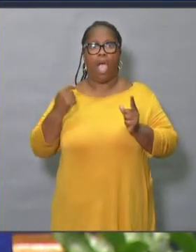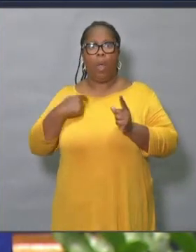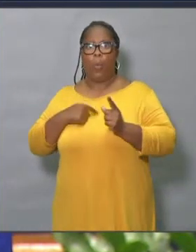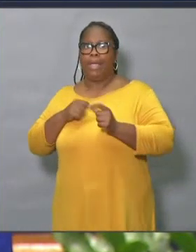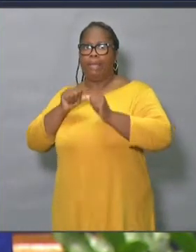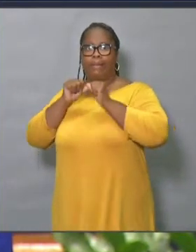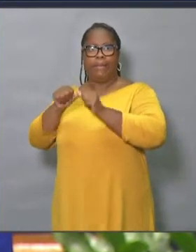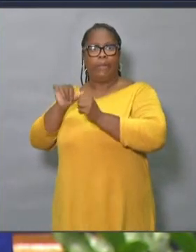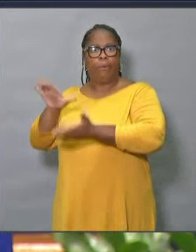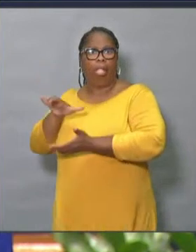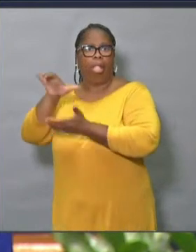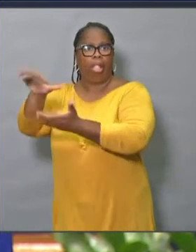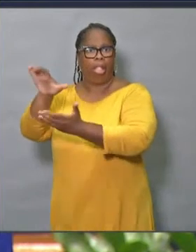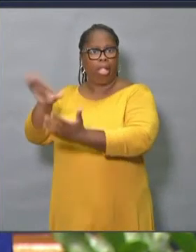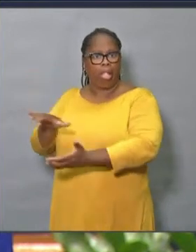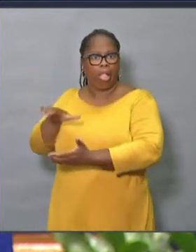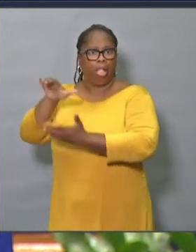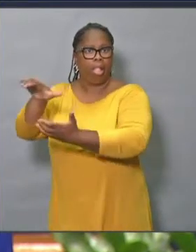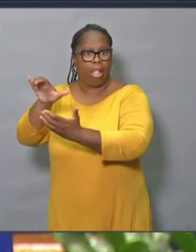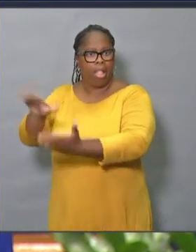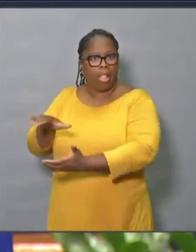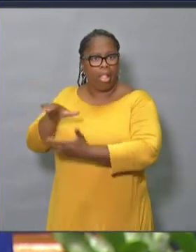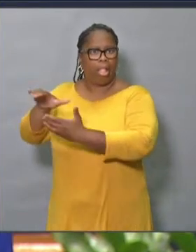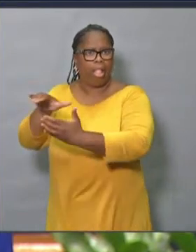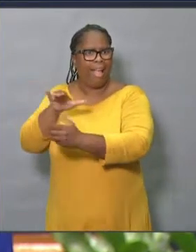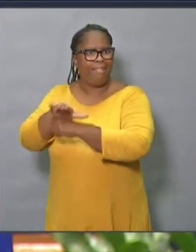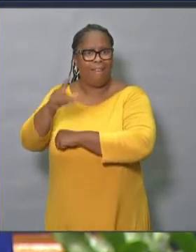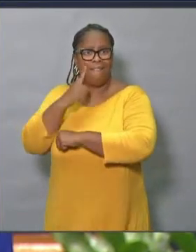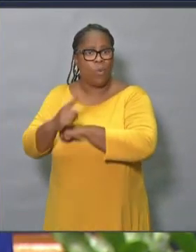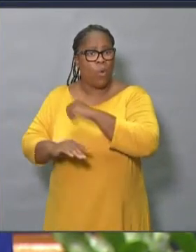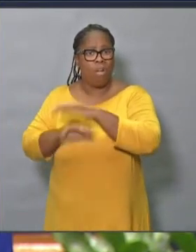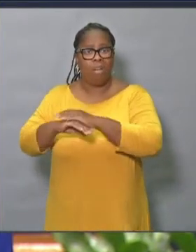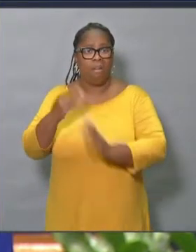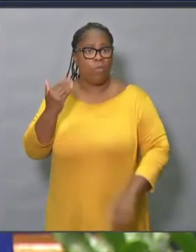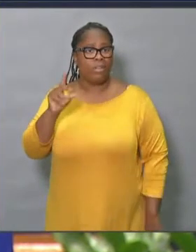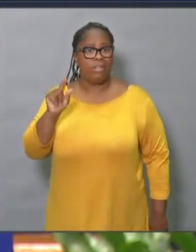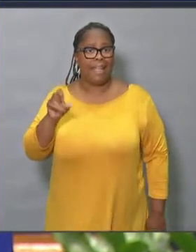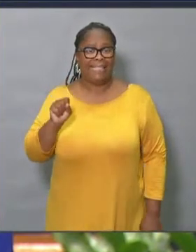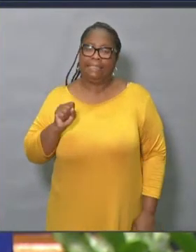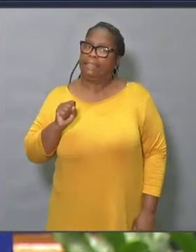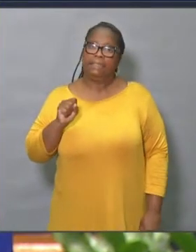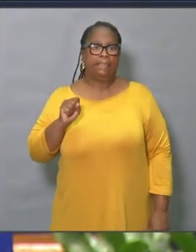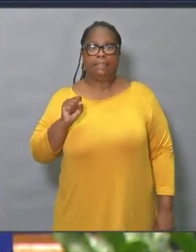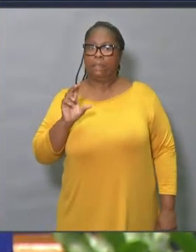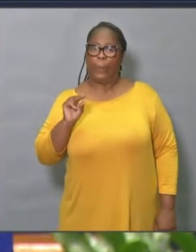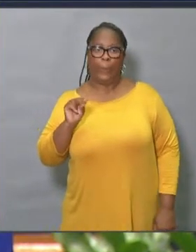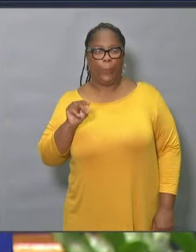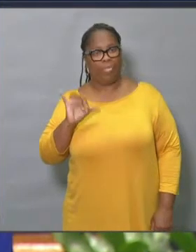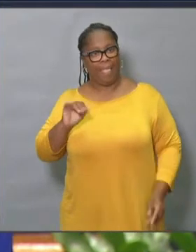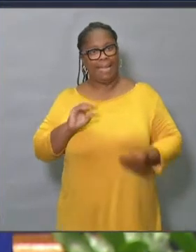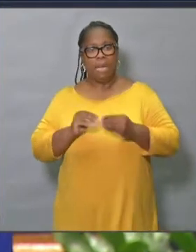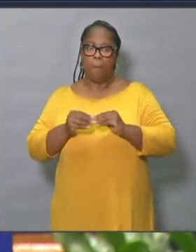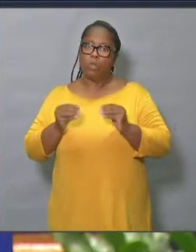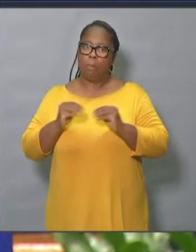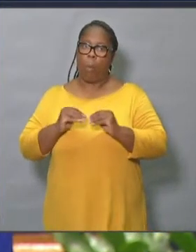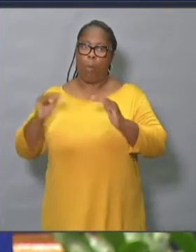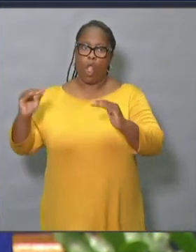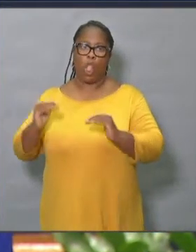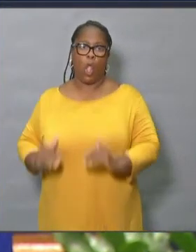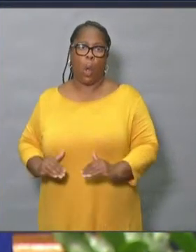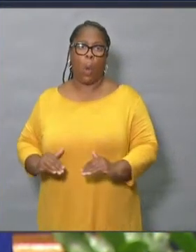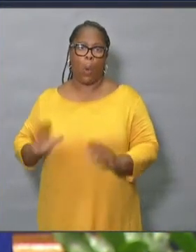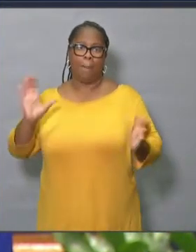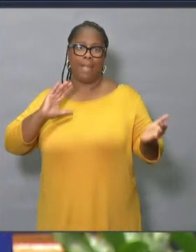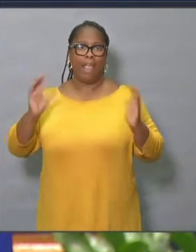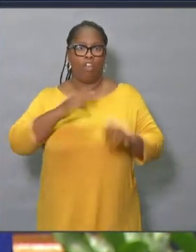stock sort of 14-day supplies, the numbers are actually lower for the nursing homes. We're working really hard to